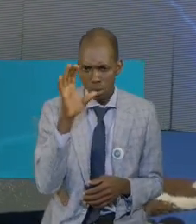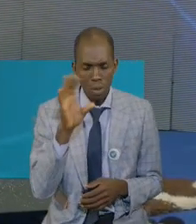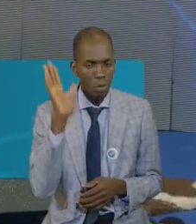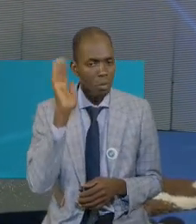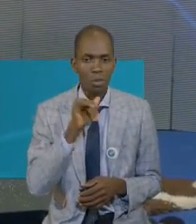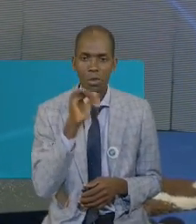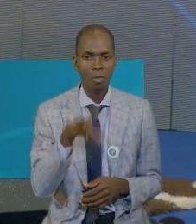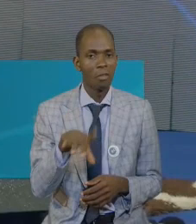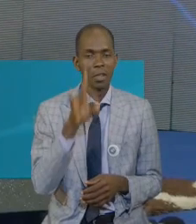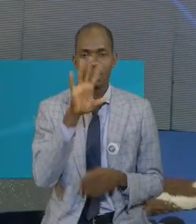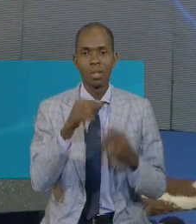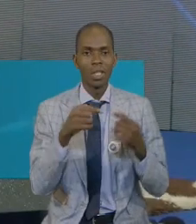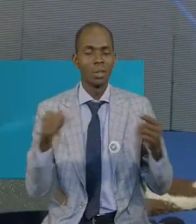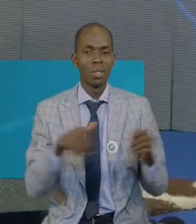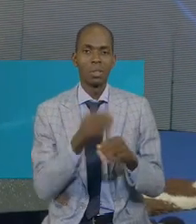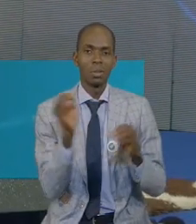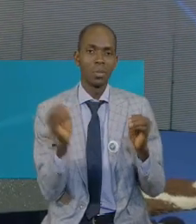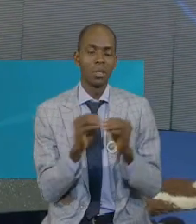more